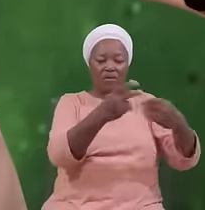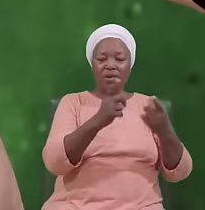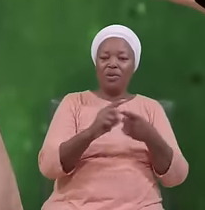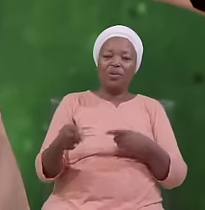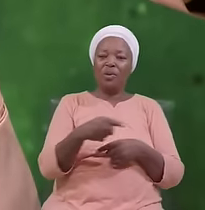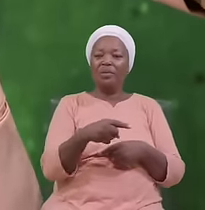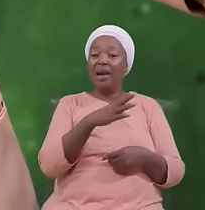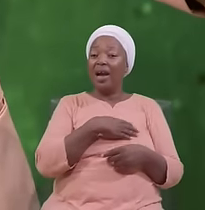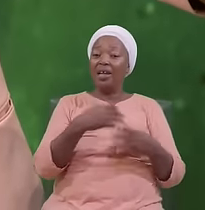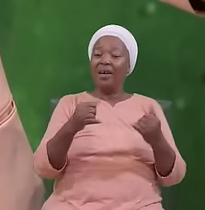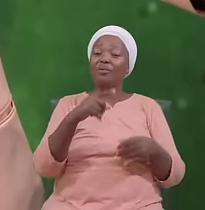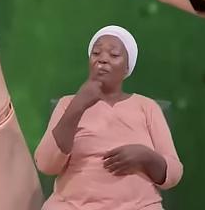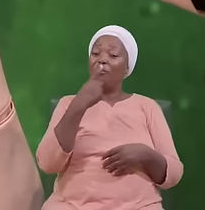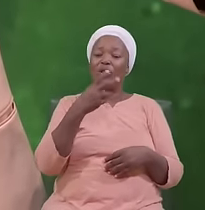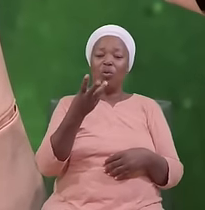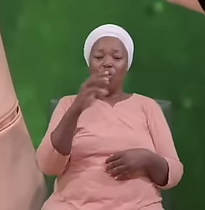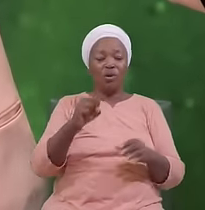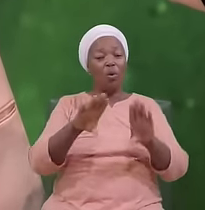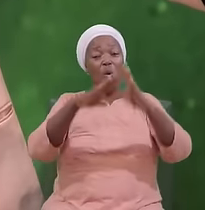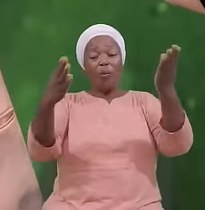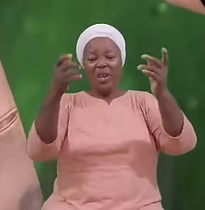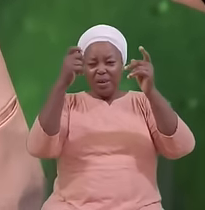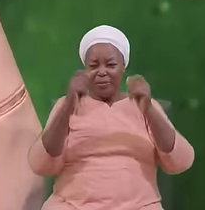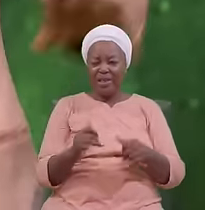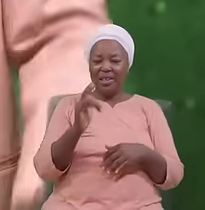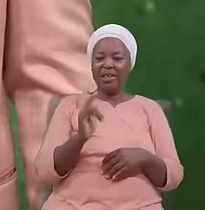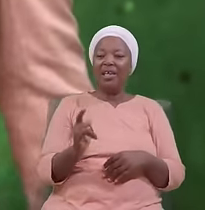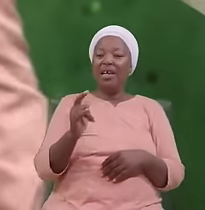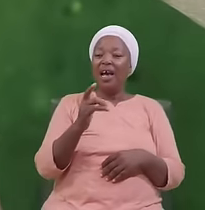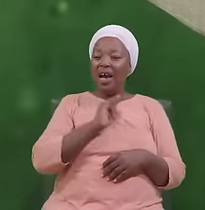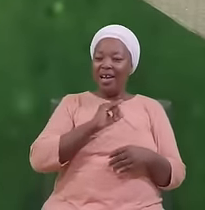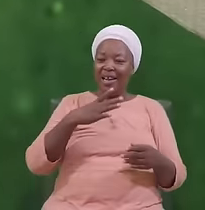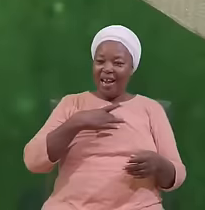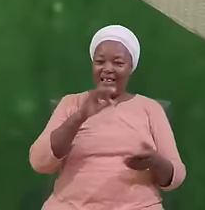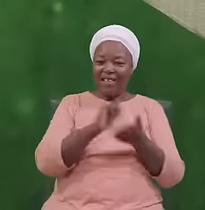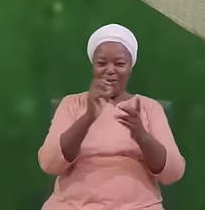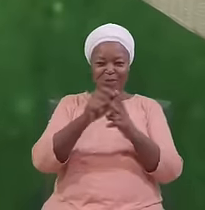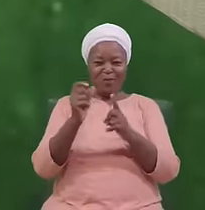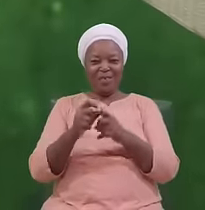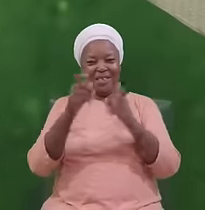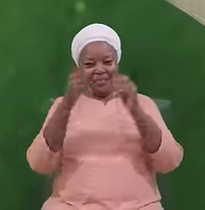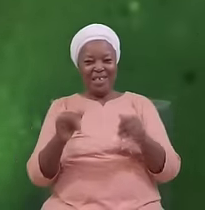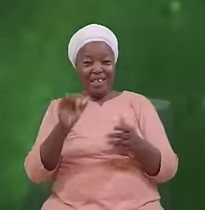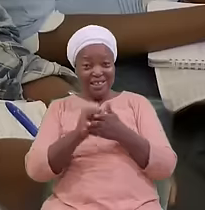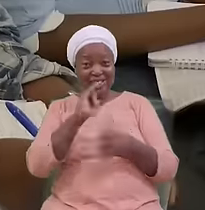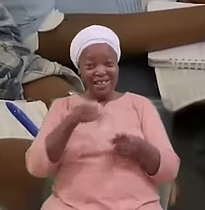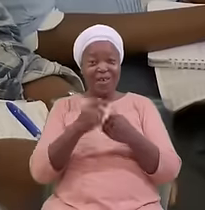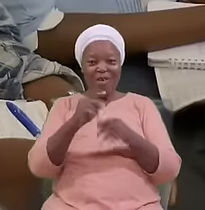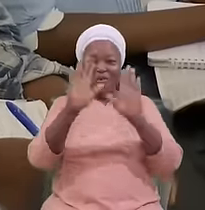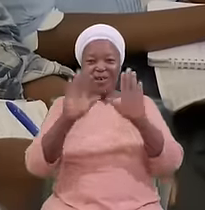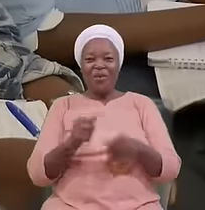and his mouth was opened immediately. I like that word, immediately, because that's how your miracle will come